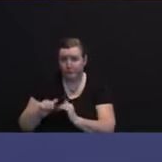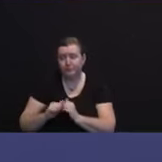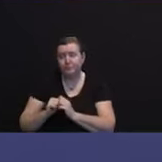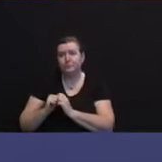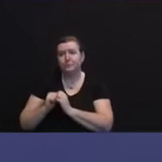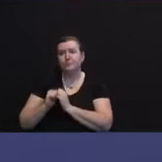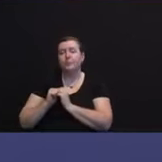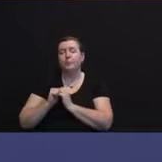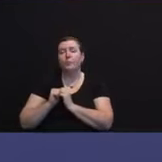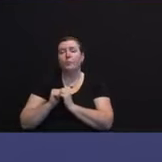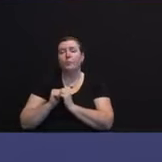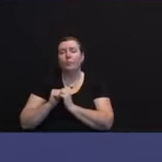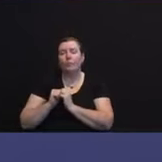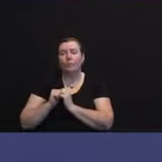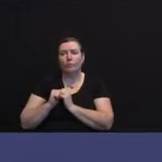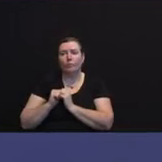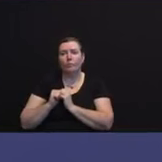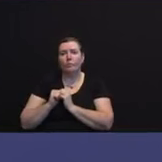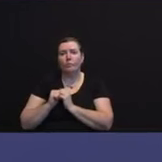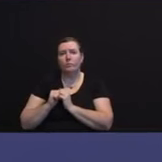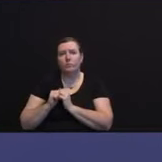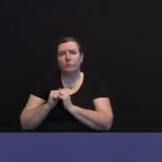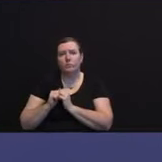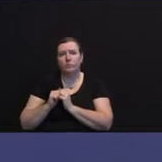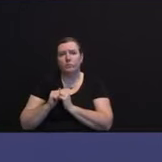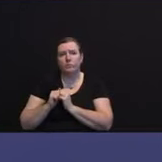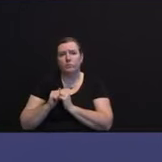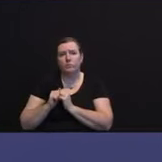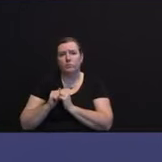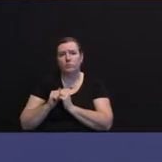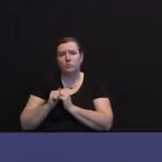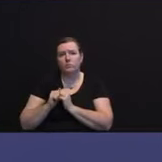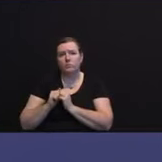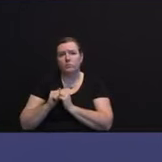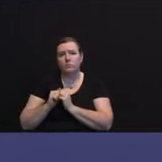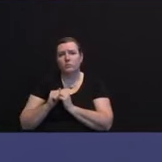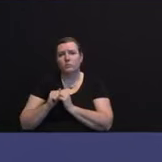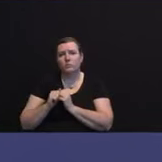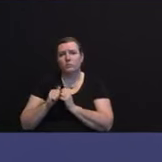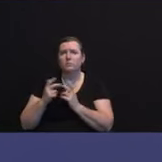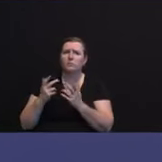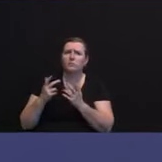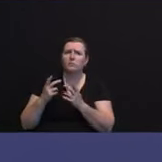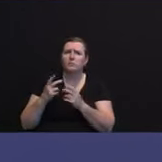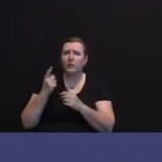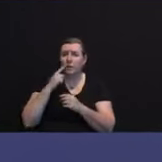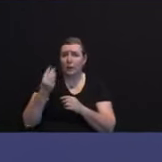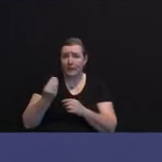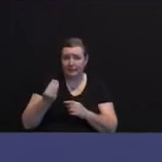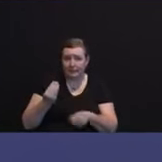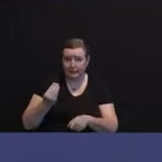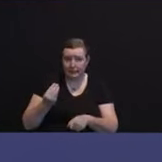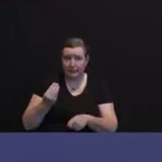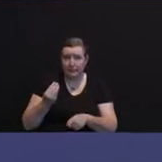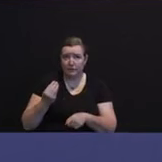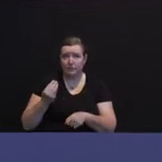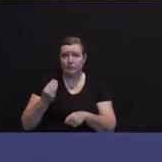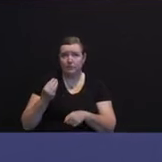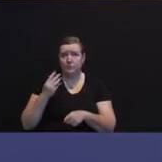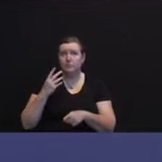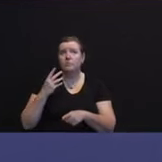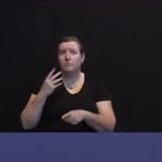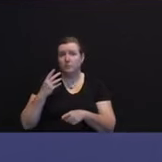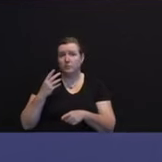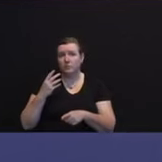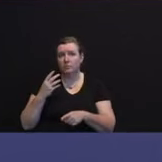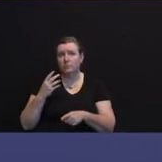I personally will stick by what I said on Monday. I think we'll have more than one vaccine, and it'll be reasonably. So my point is that this